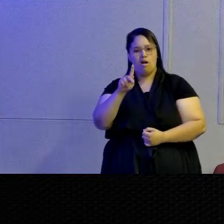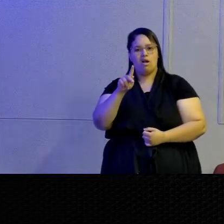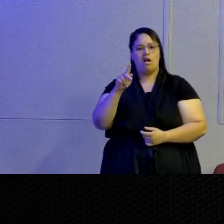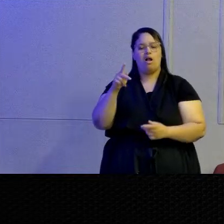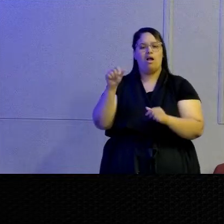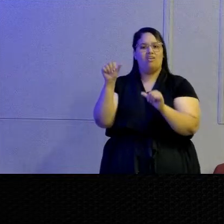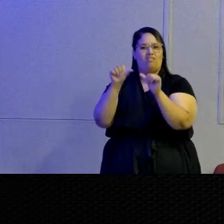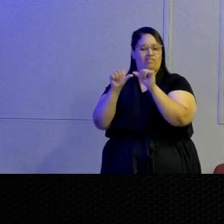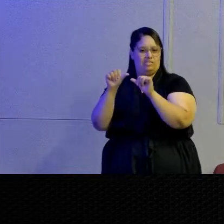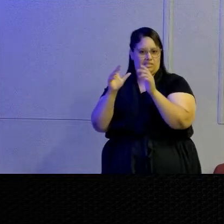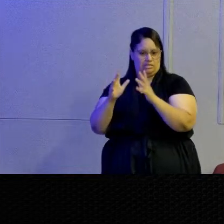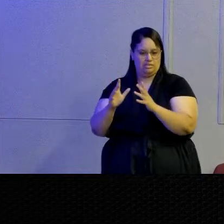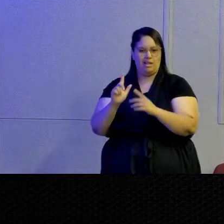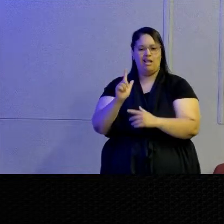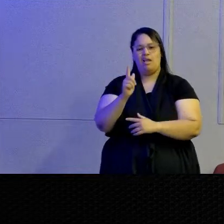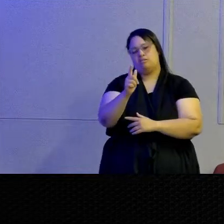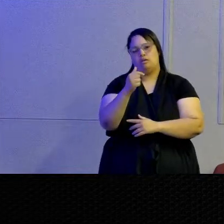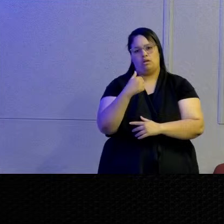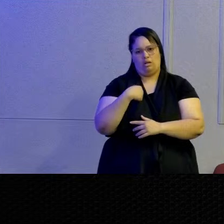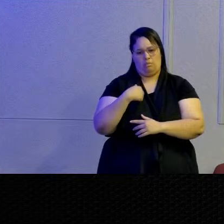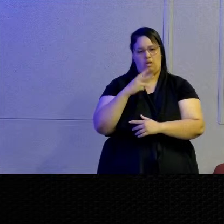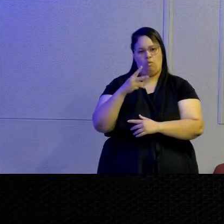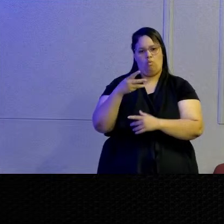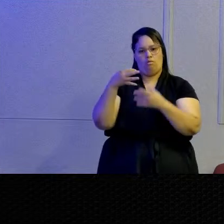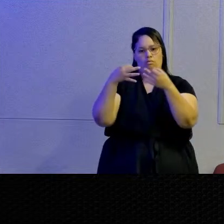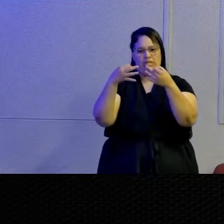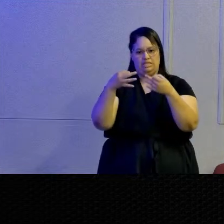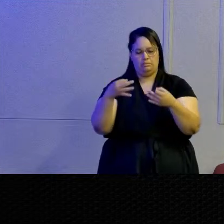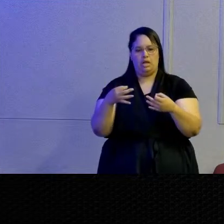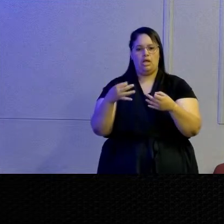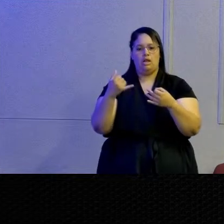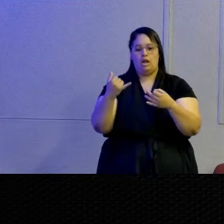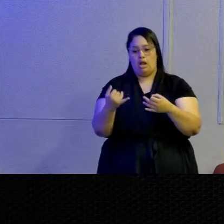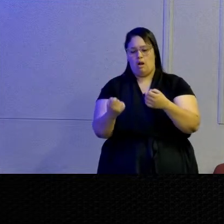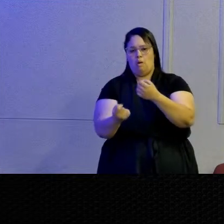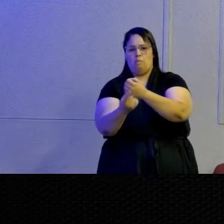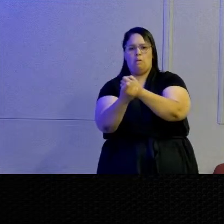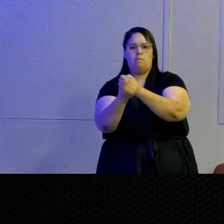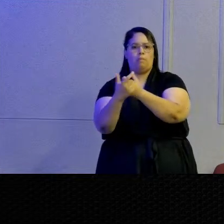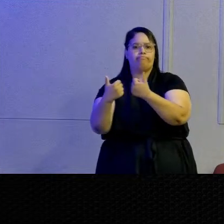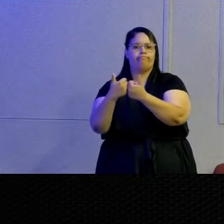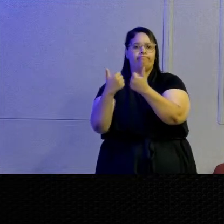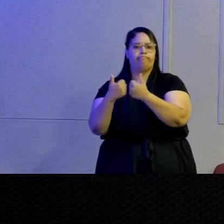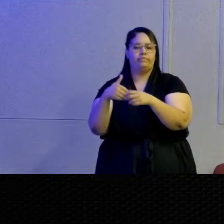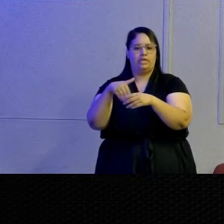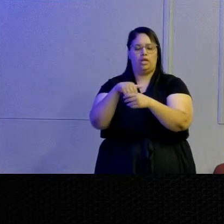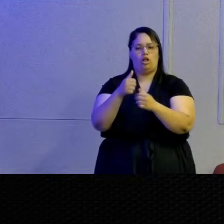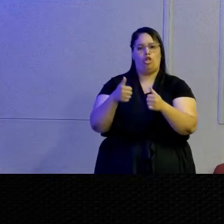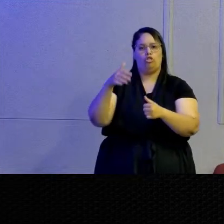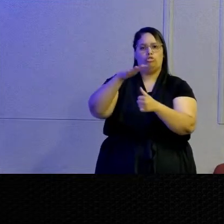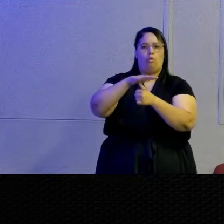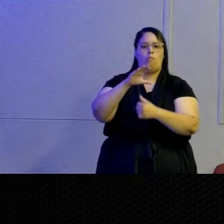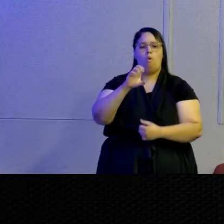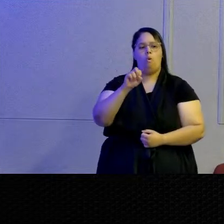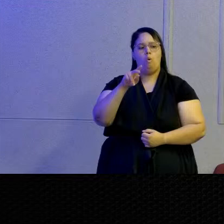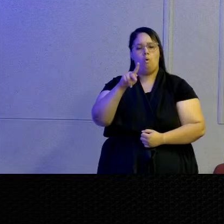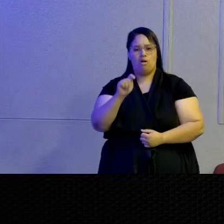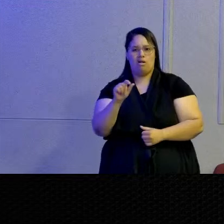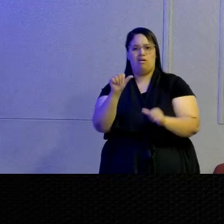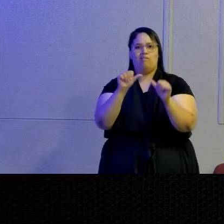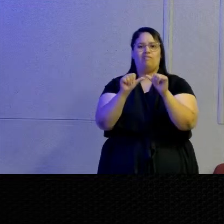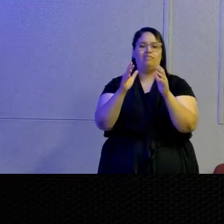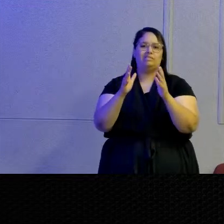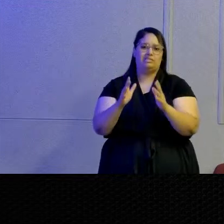talk a little bit at the end about puzzles that have recently arisen in top quark physics, which may